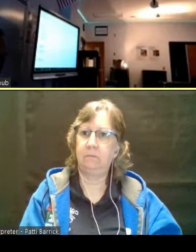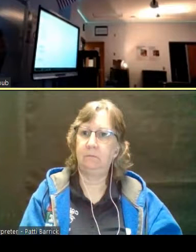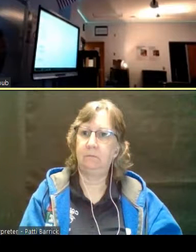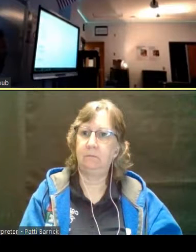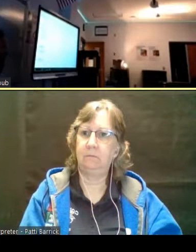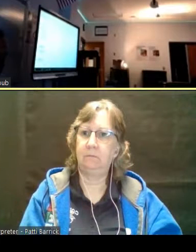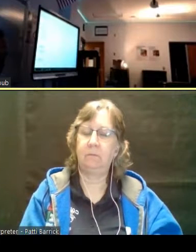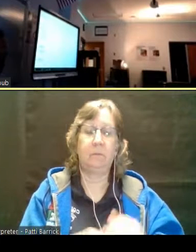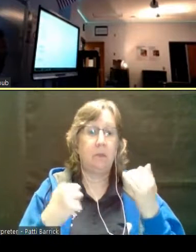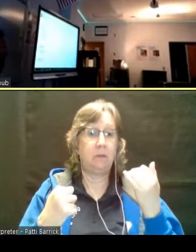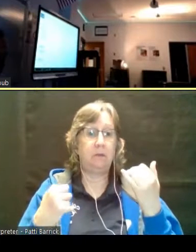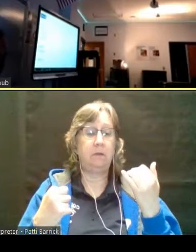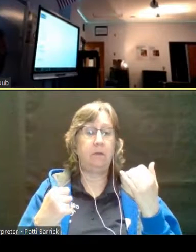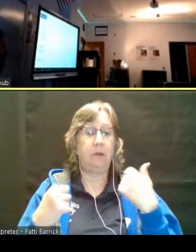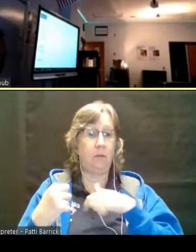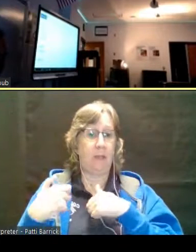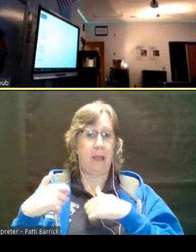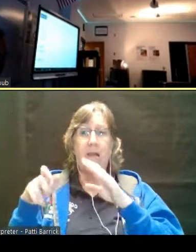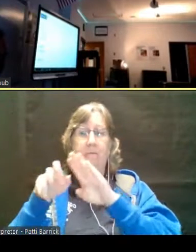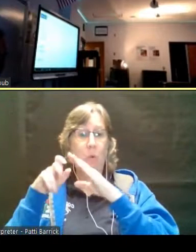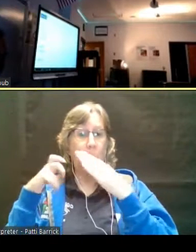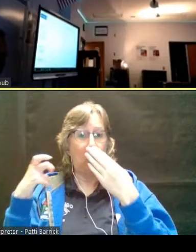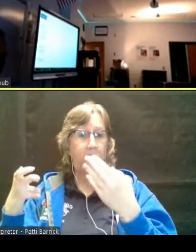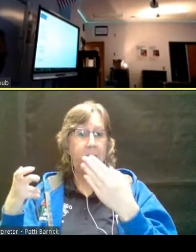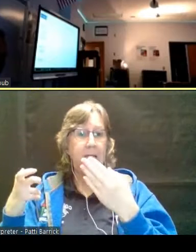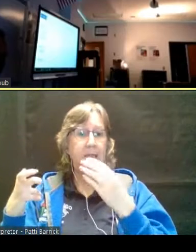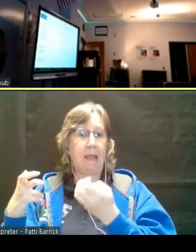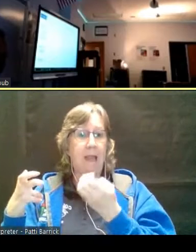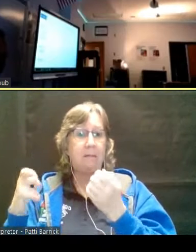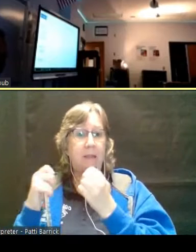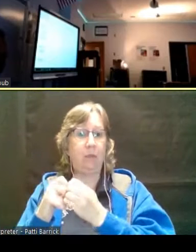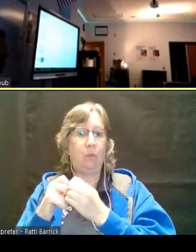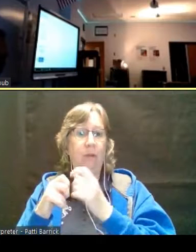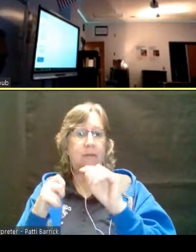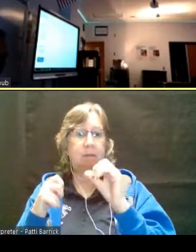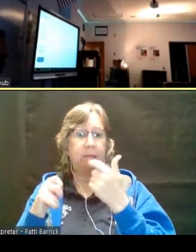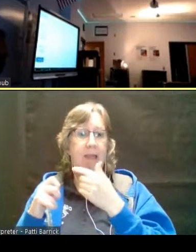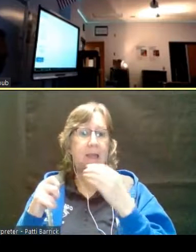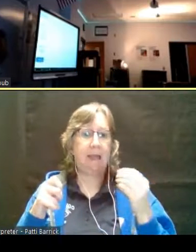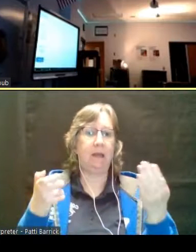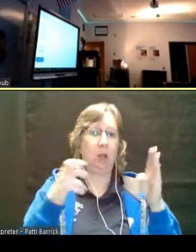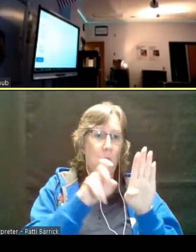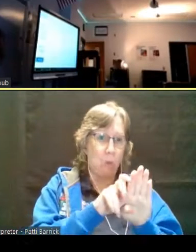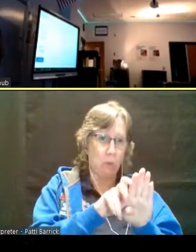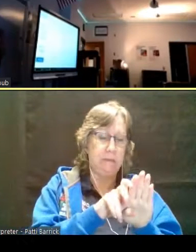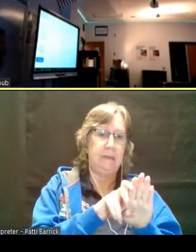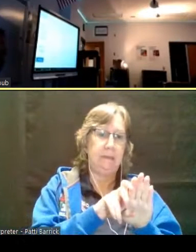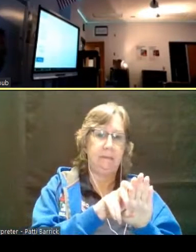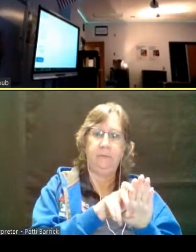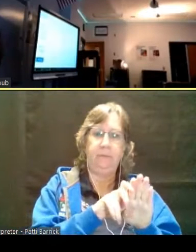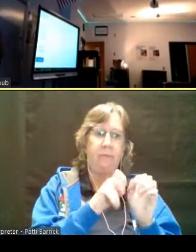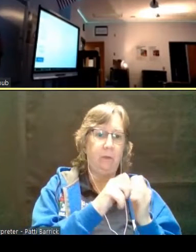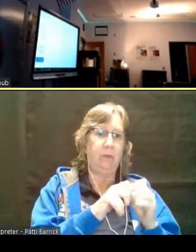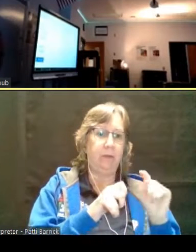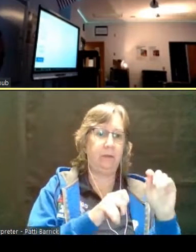All right, so we got an opening element and tag and a closing element and tag.